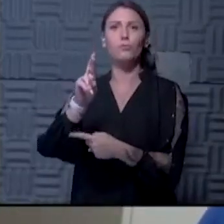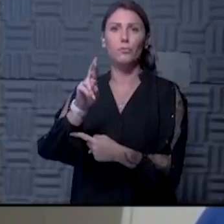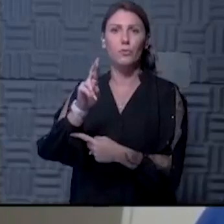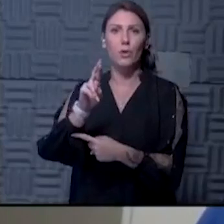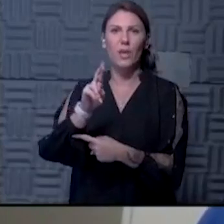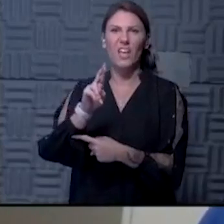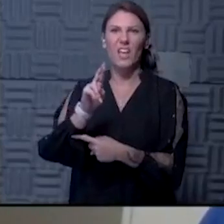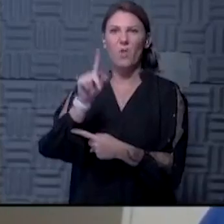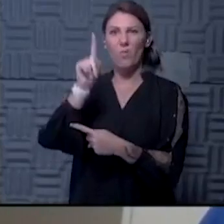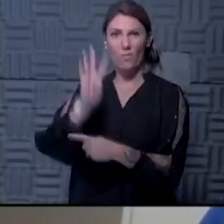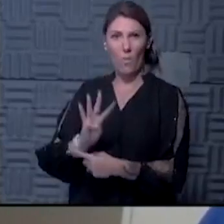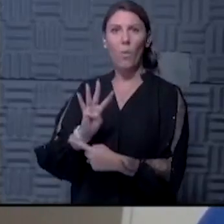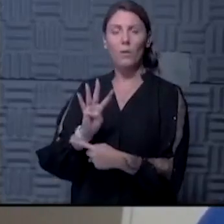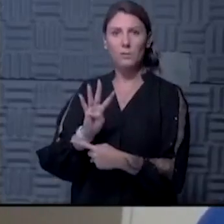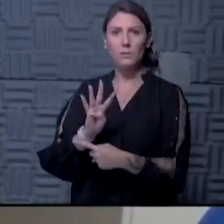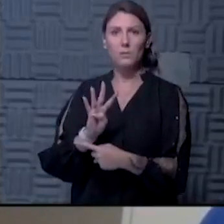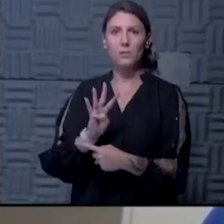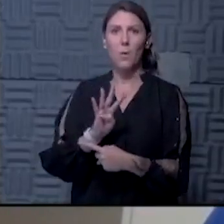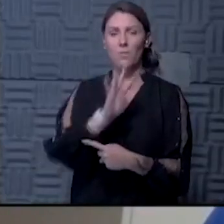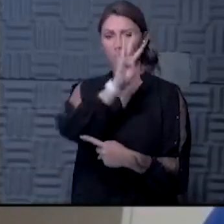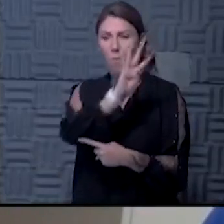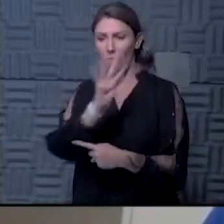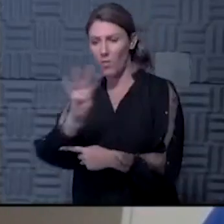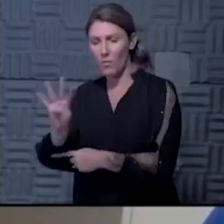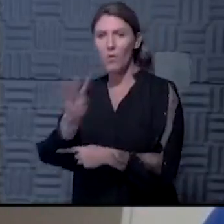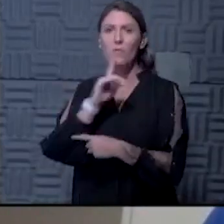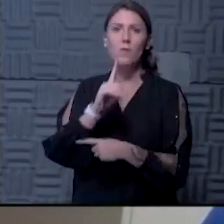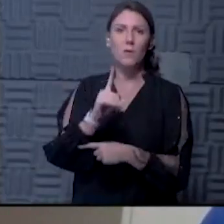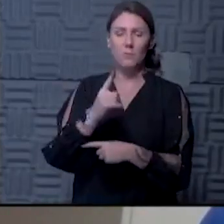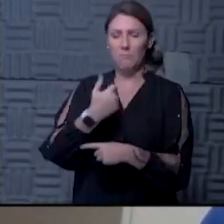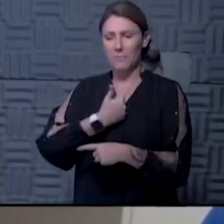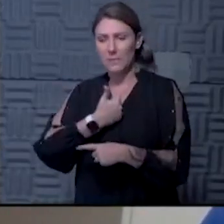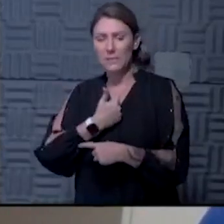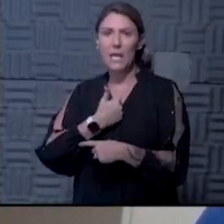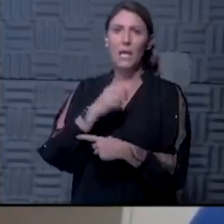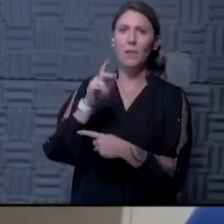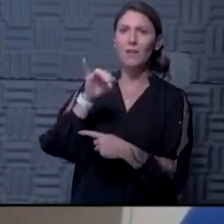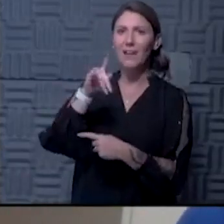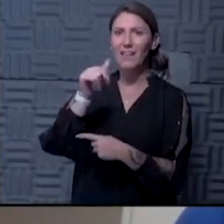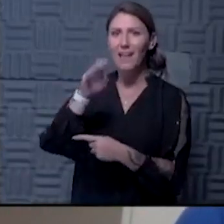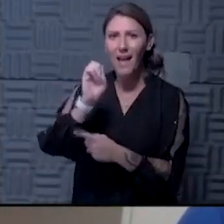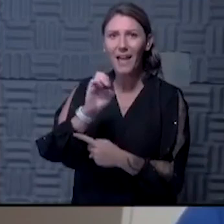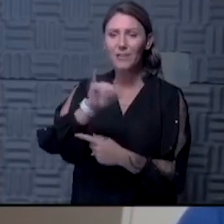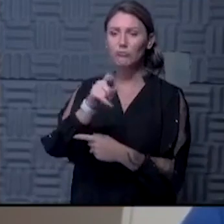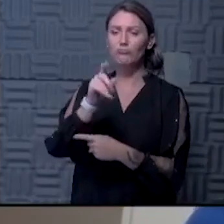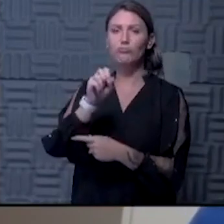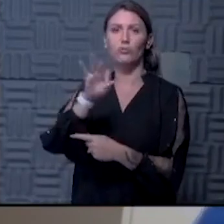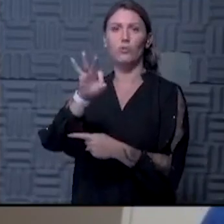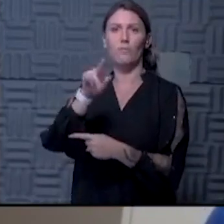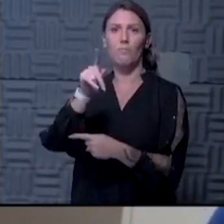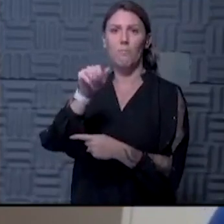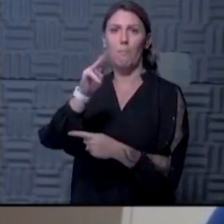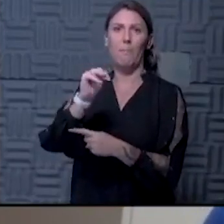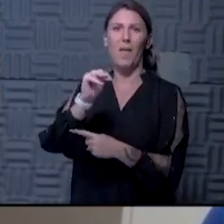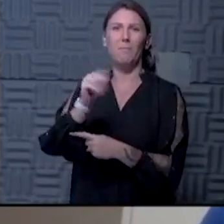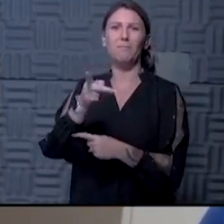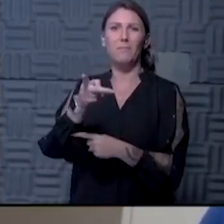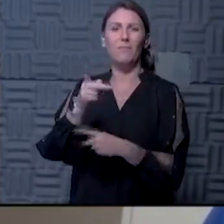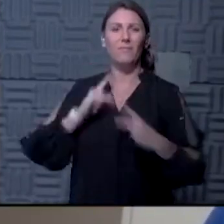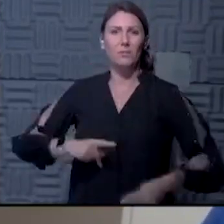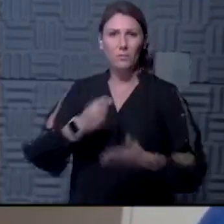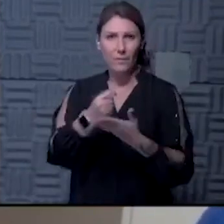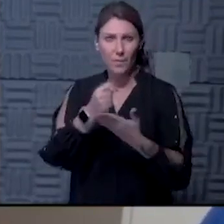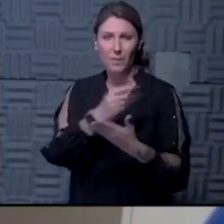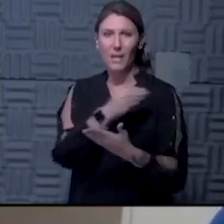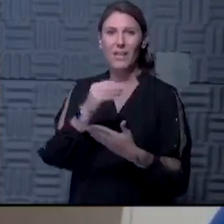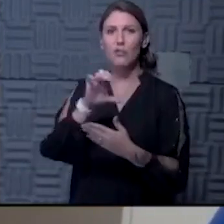fourths between myself, Kyle Turner, assistant athletic trainer, Jeff Blum, who's our head physical therapist, and Chris DeLucia, our second